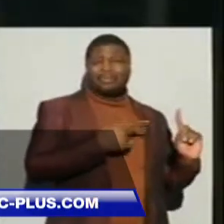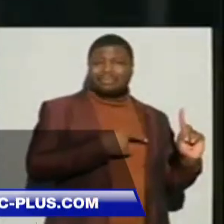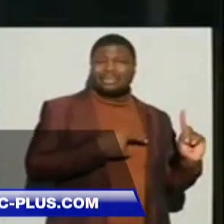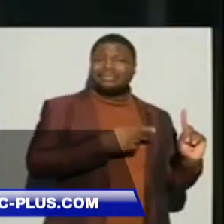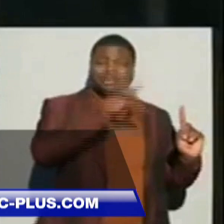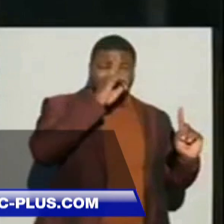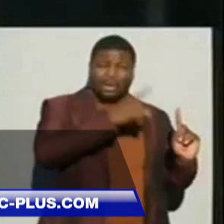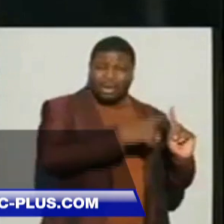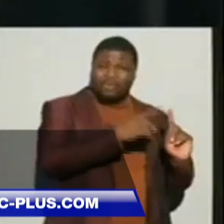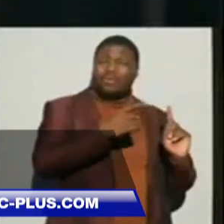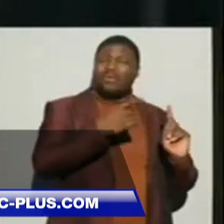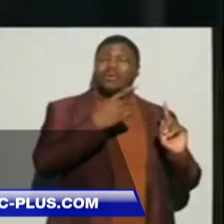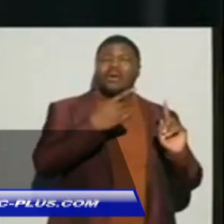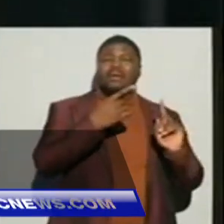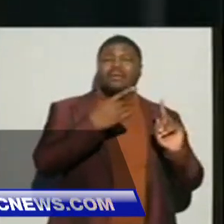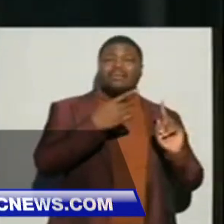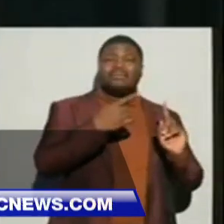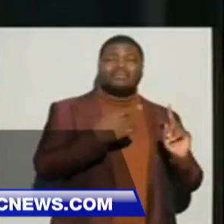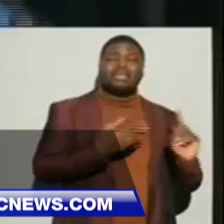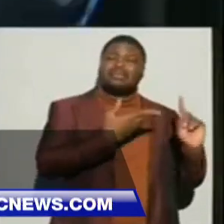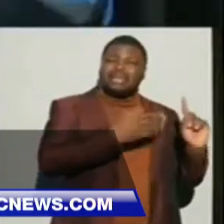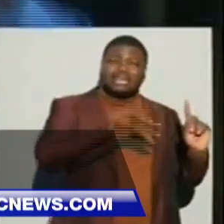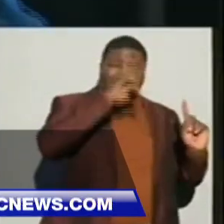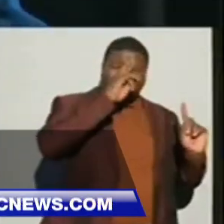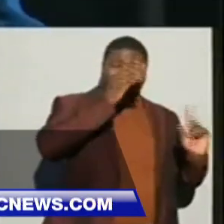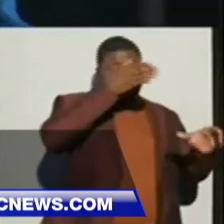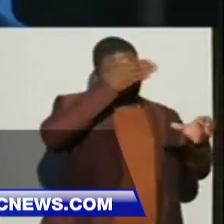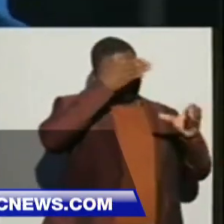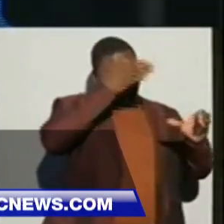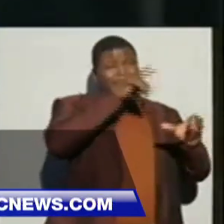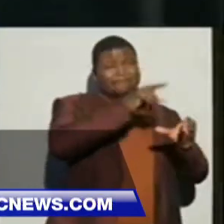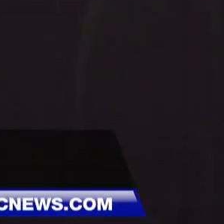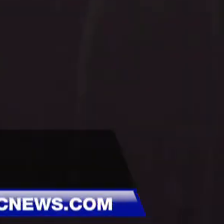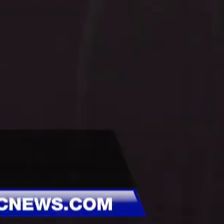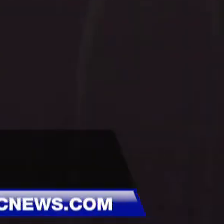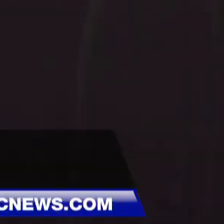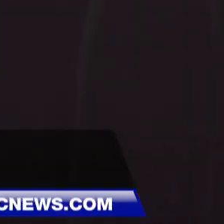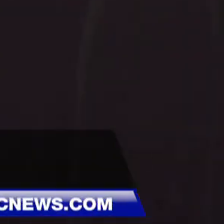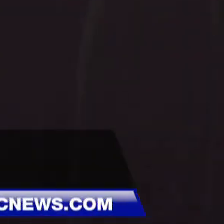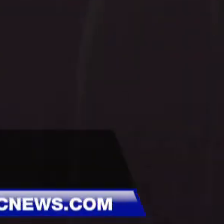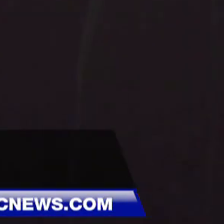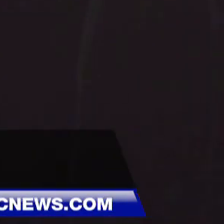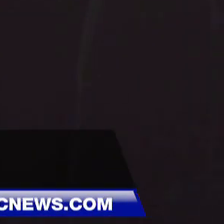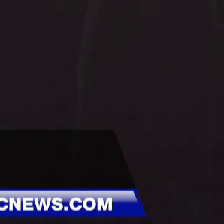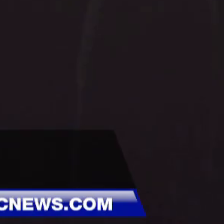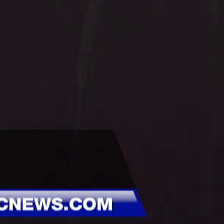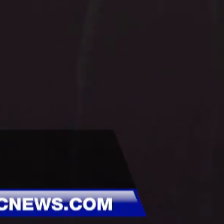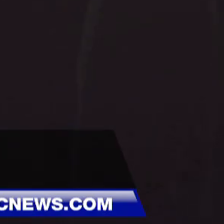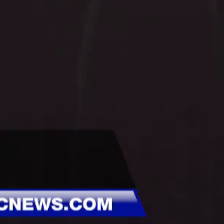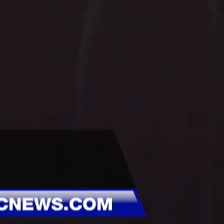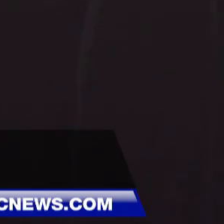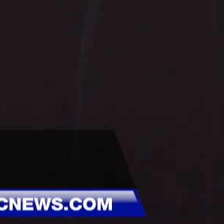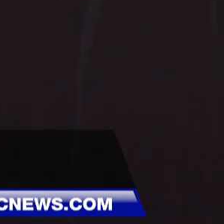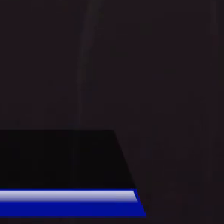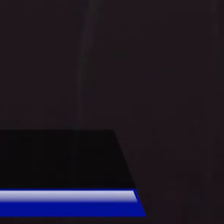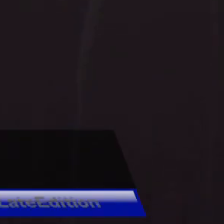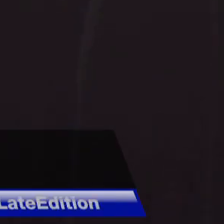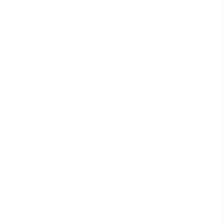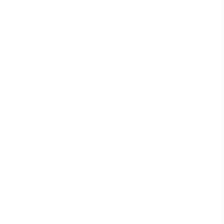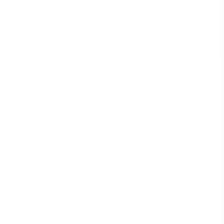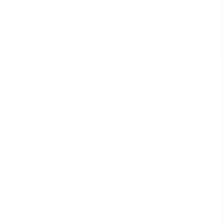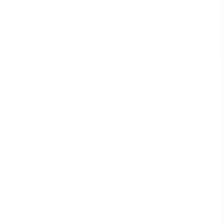grave. Too many people have been buried in one grave in Pravin. Gordhan was laid to rest in Durban last week.